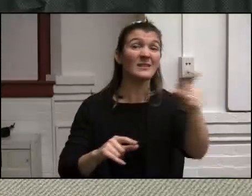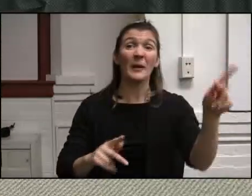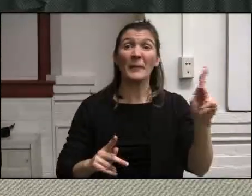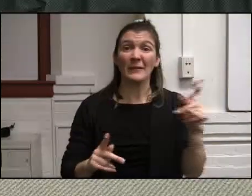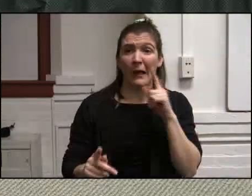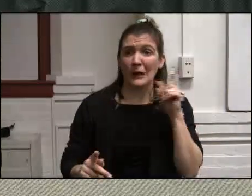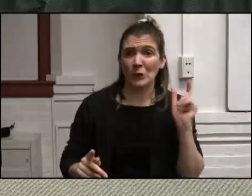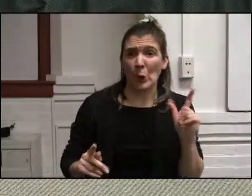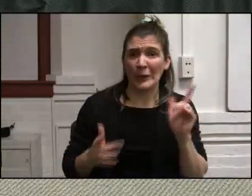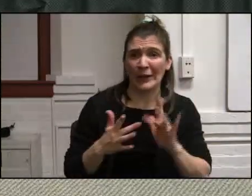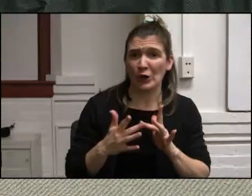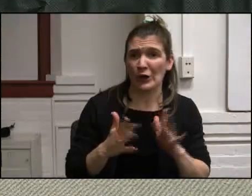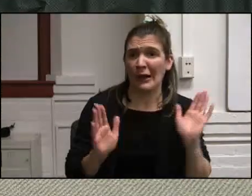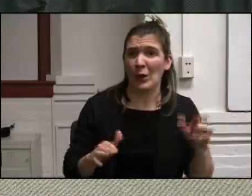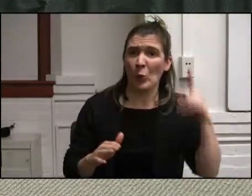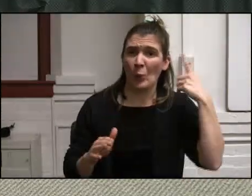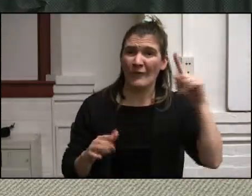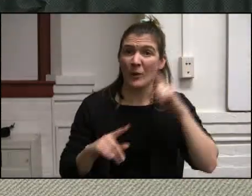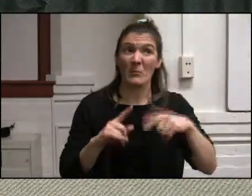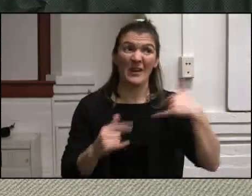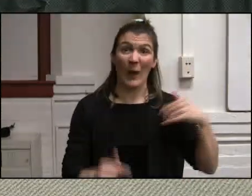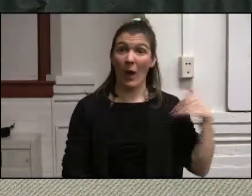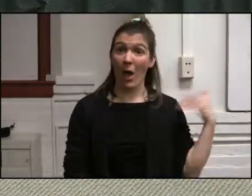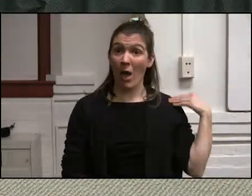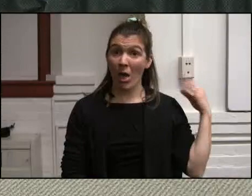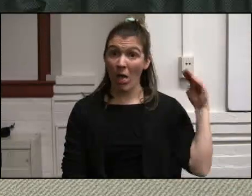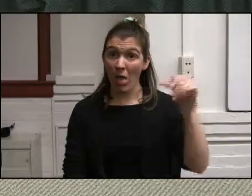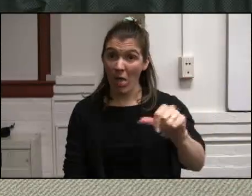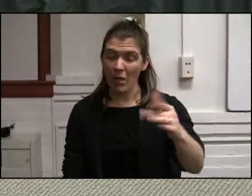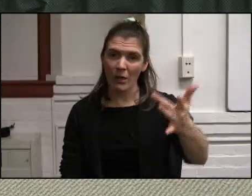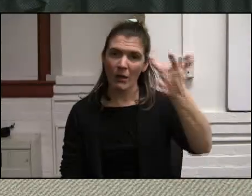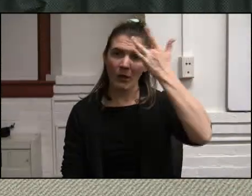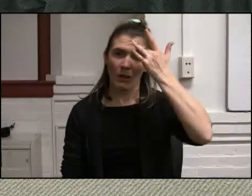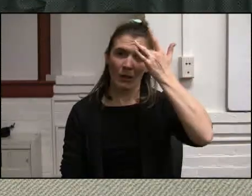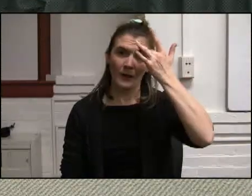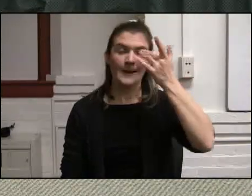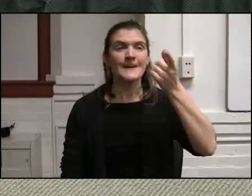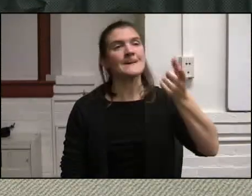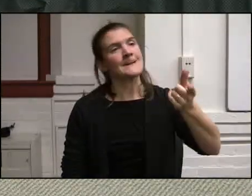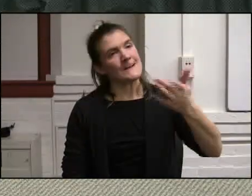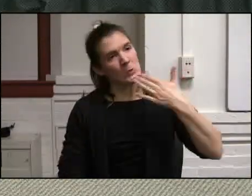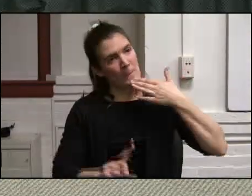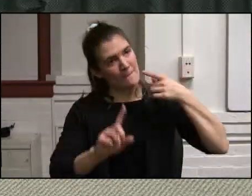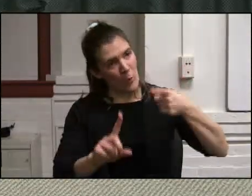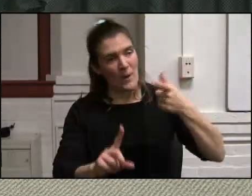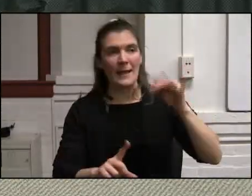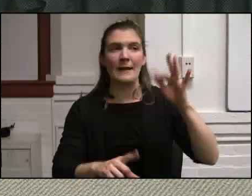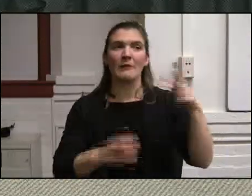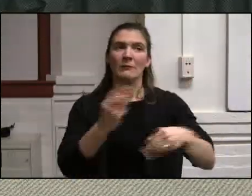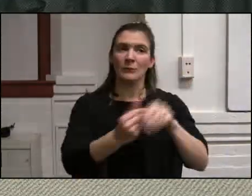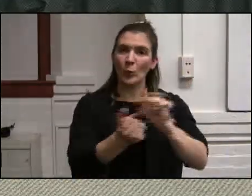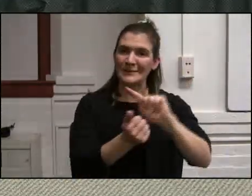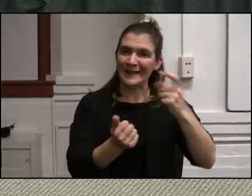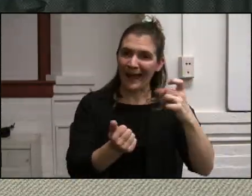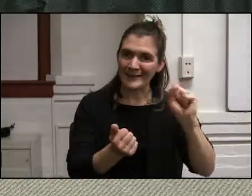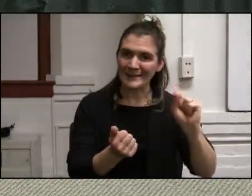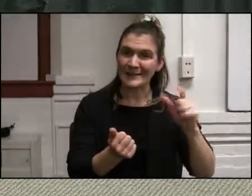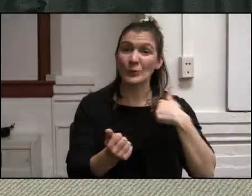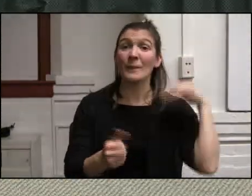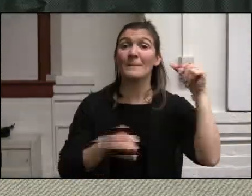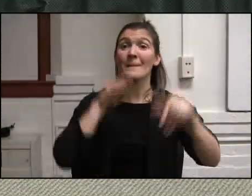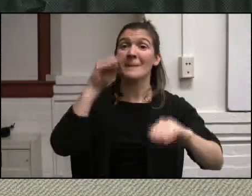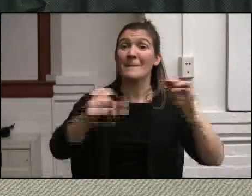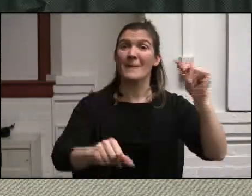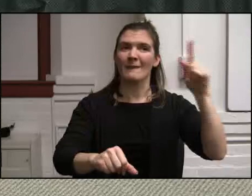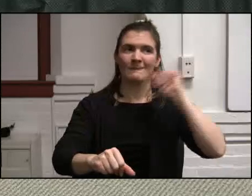for the service would wind up having to pay for it. And although that's true of a lot of things in the world, you may not use